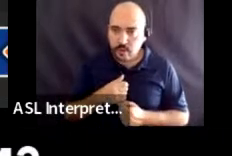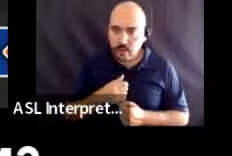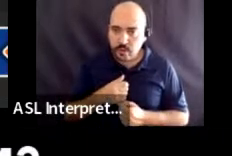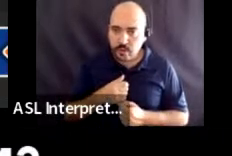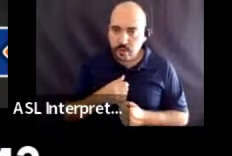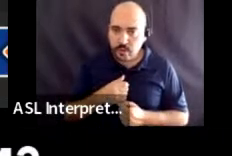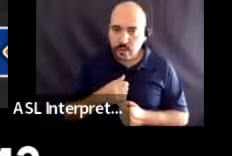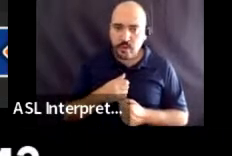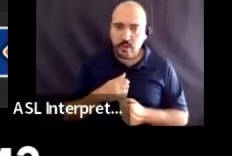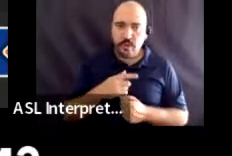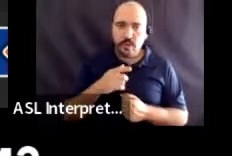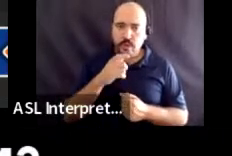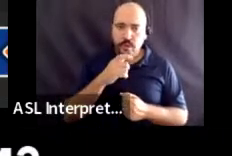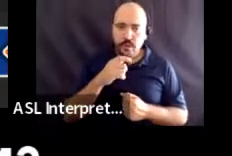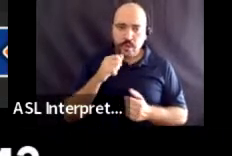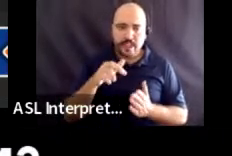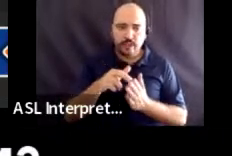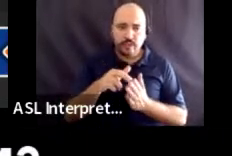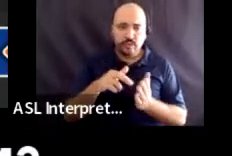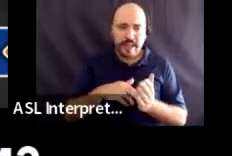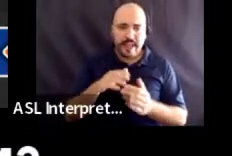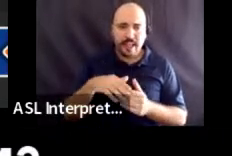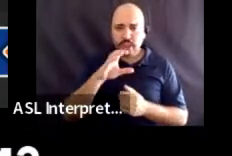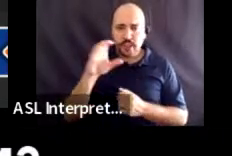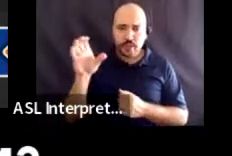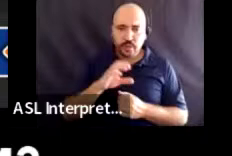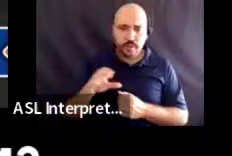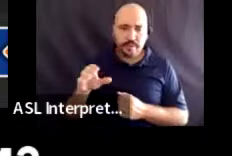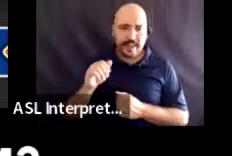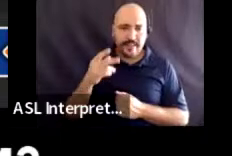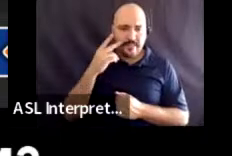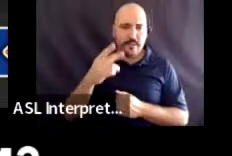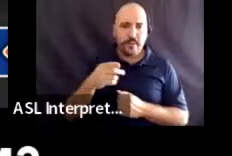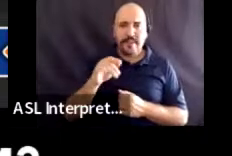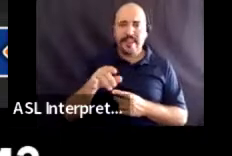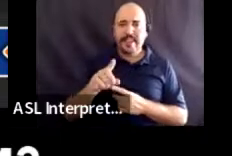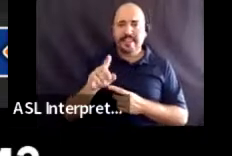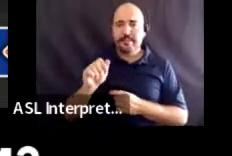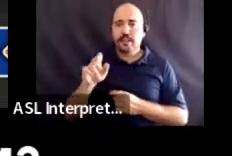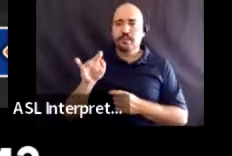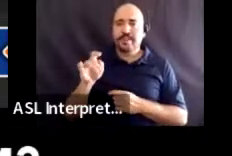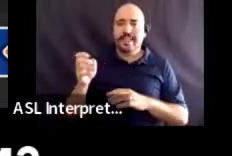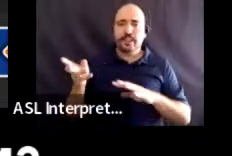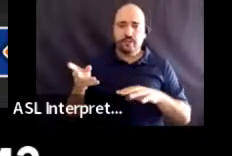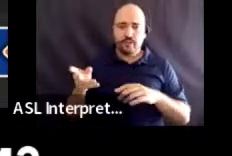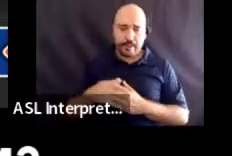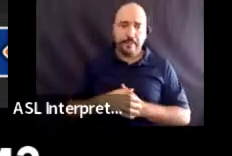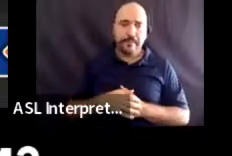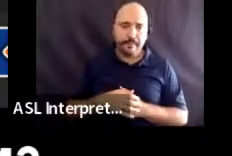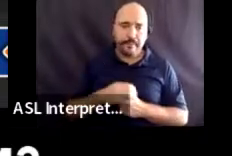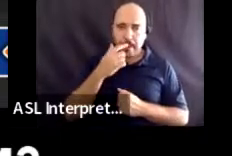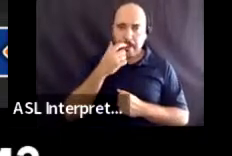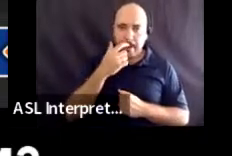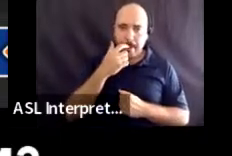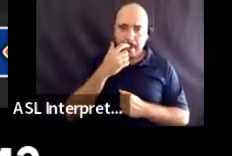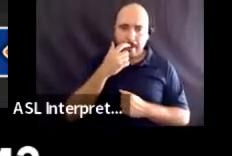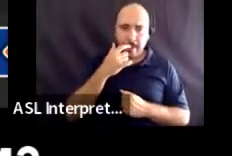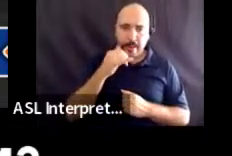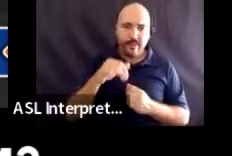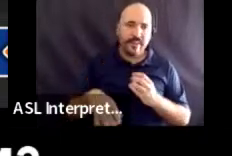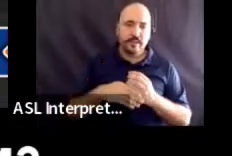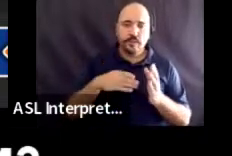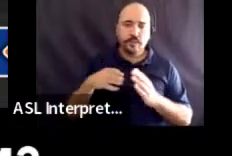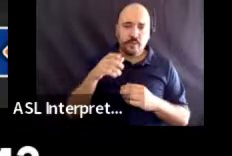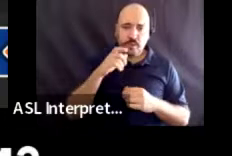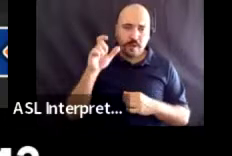yes, so for those who didn't register on Zoom, they could just view the Disability Unite stream. So that's just an extra way. You don't have